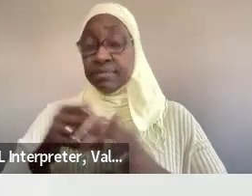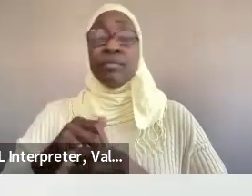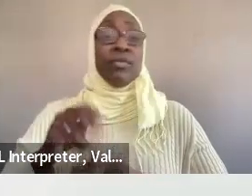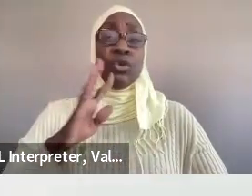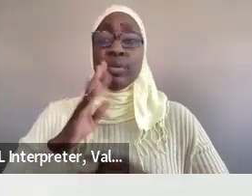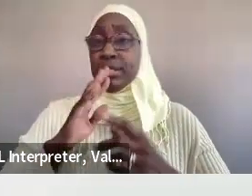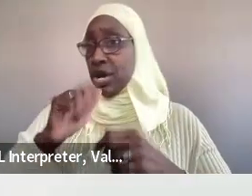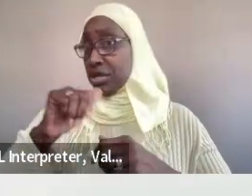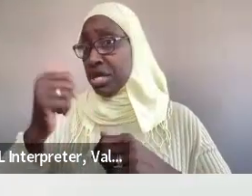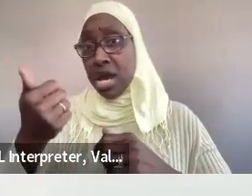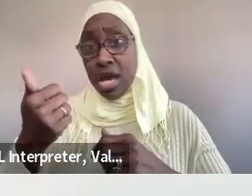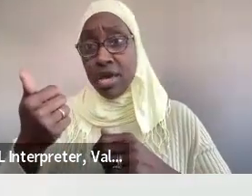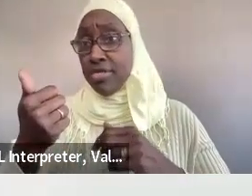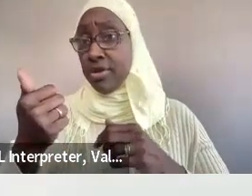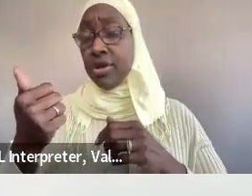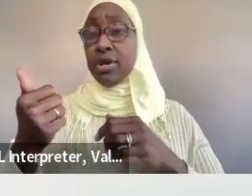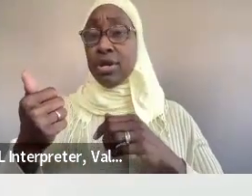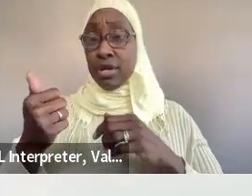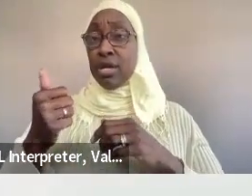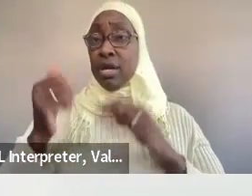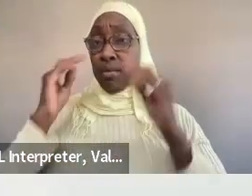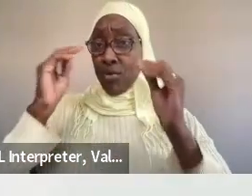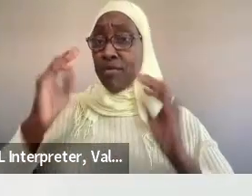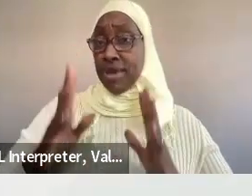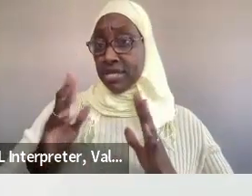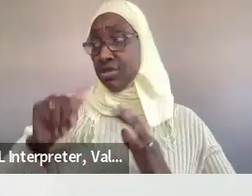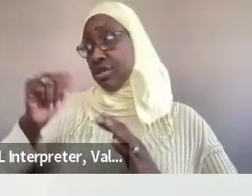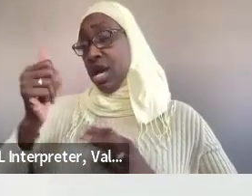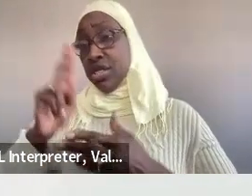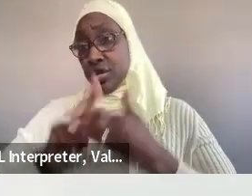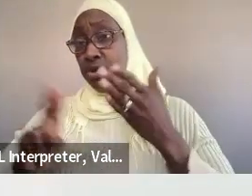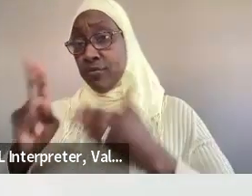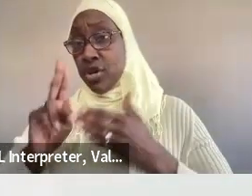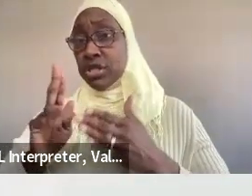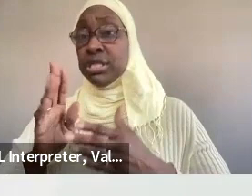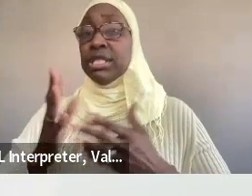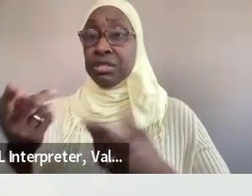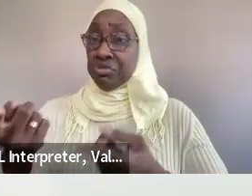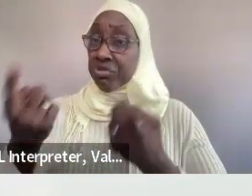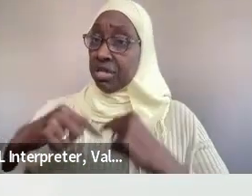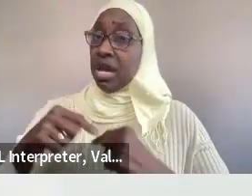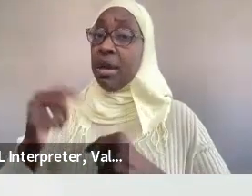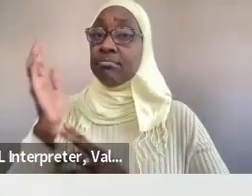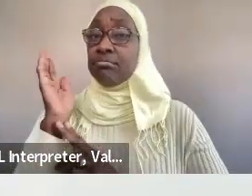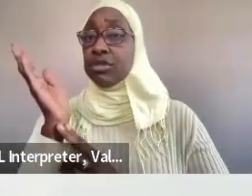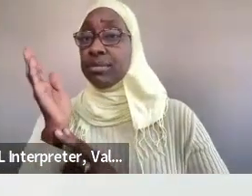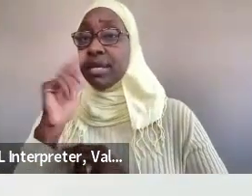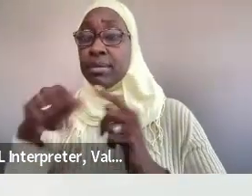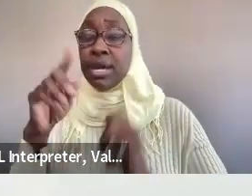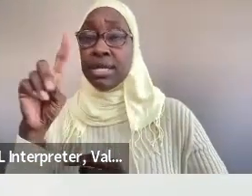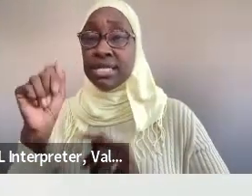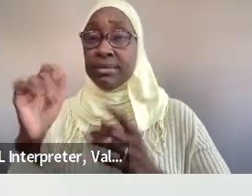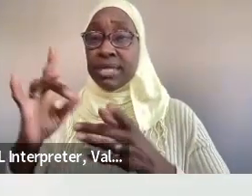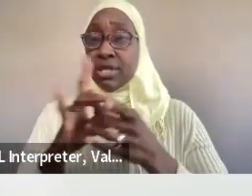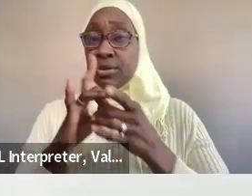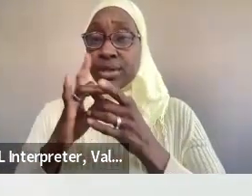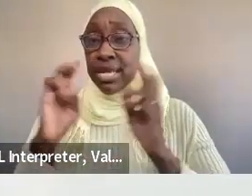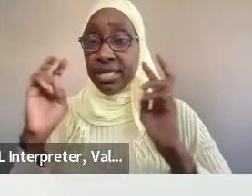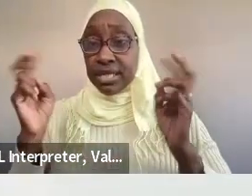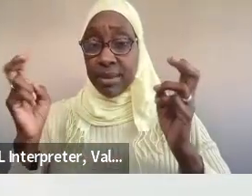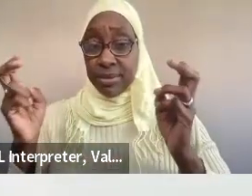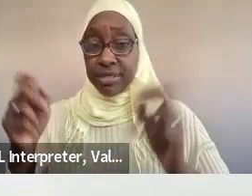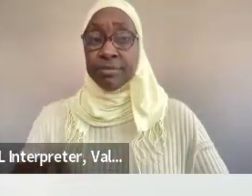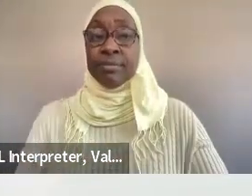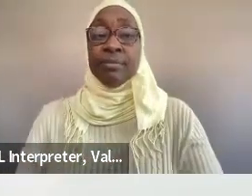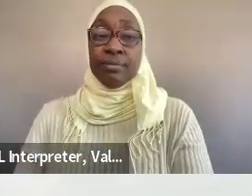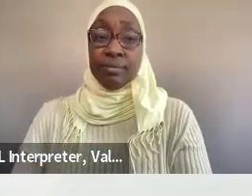to our events and speak about different disability related topics. Then following up with the speakers till the day of